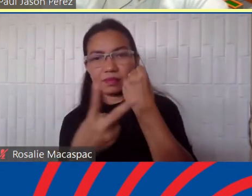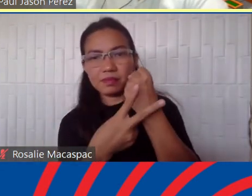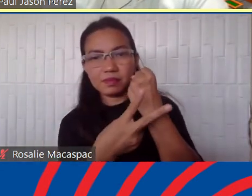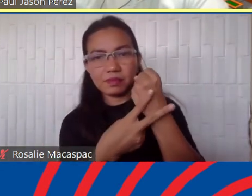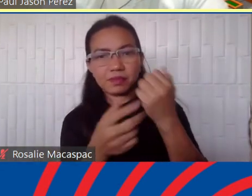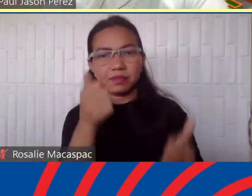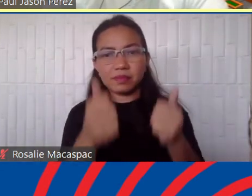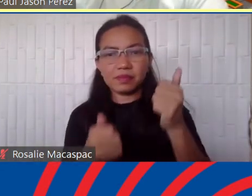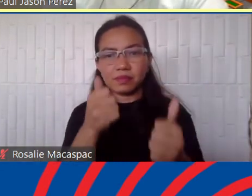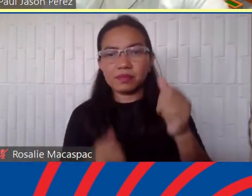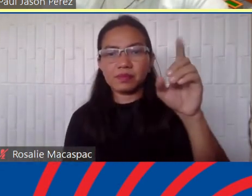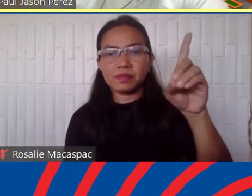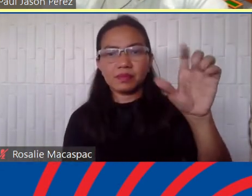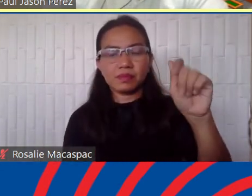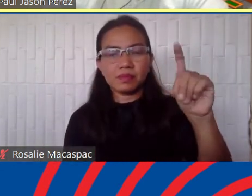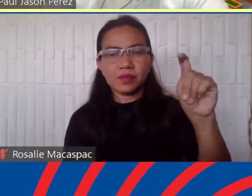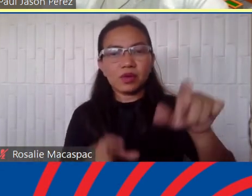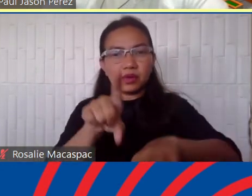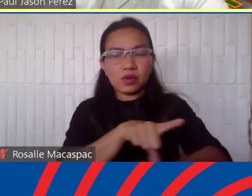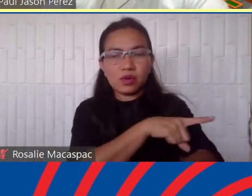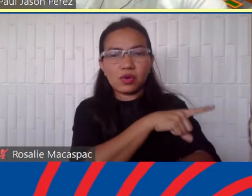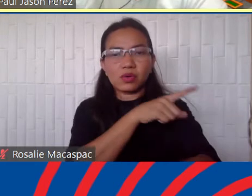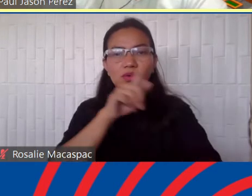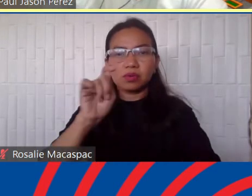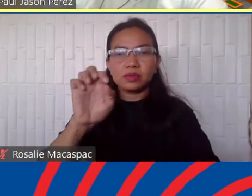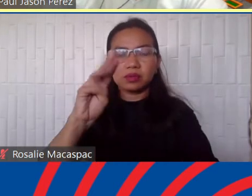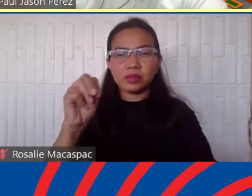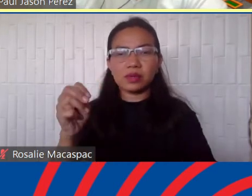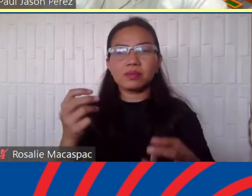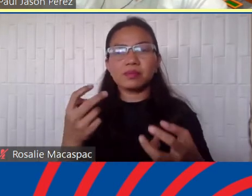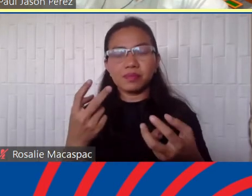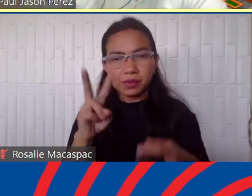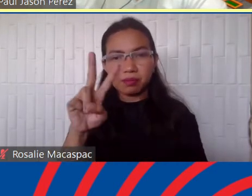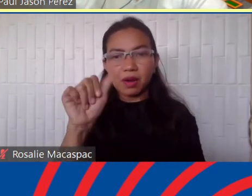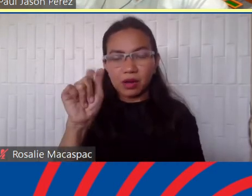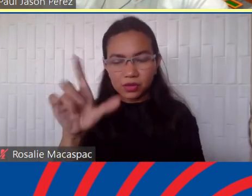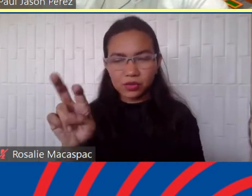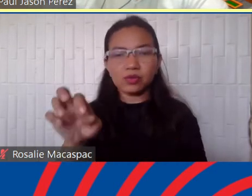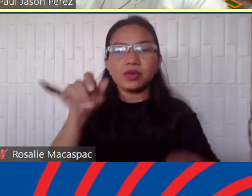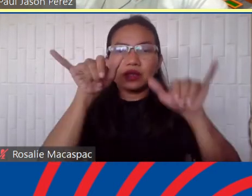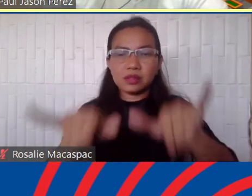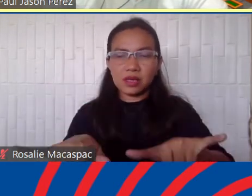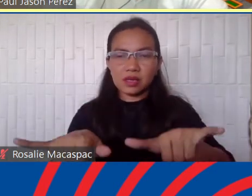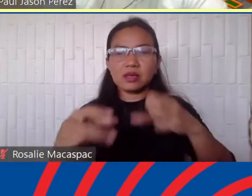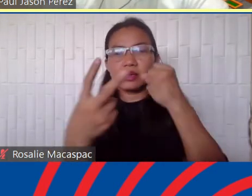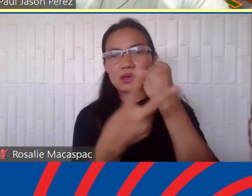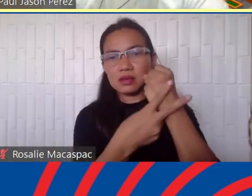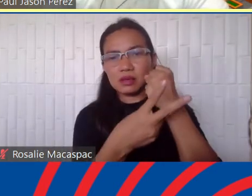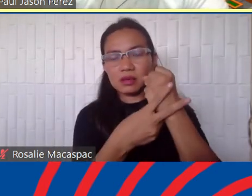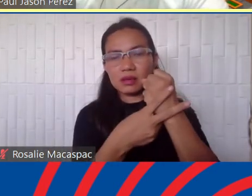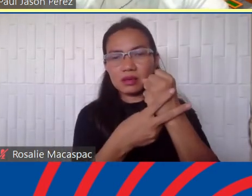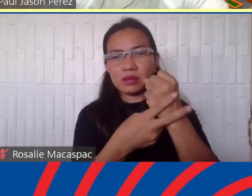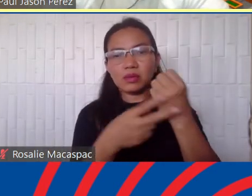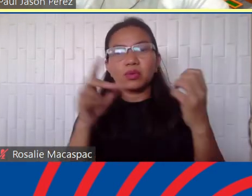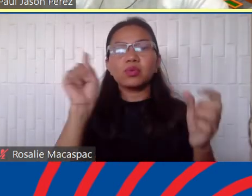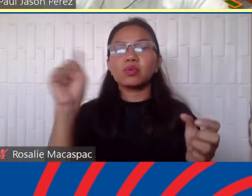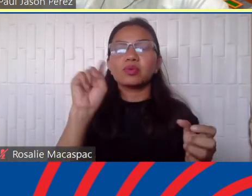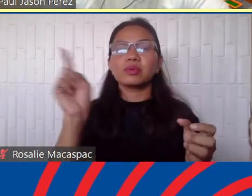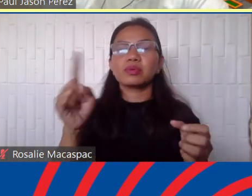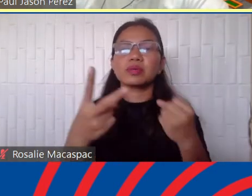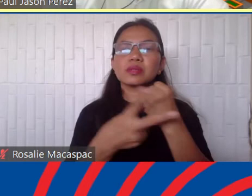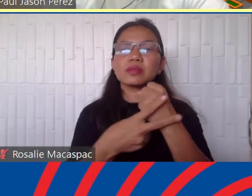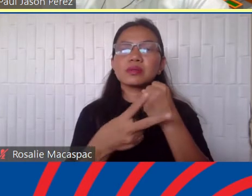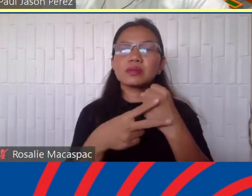are of long-term value should be retained, shared, and or preserved? What is the long-term preservation